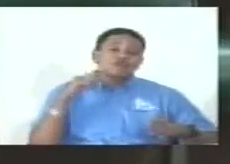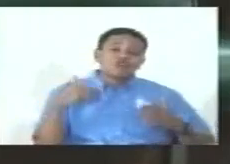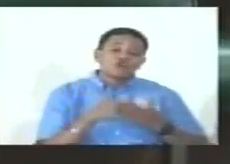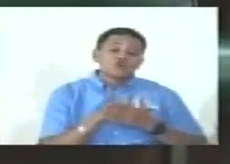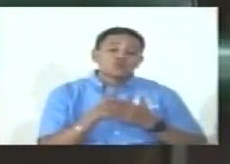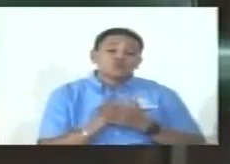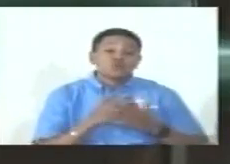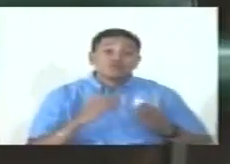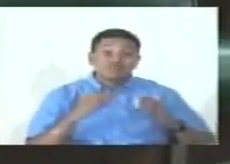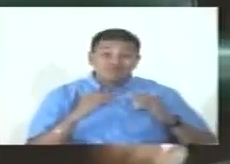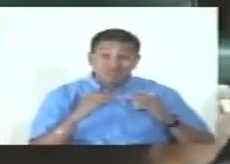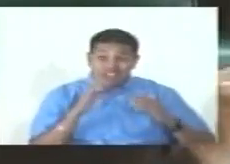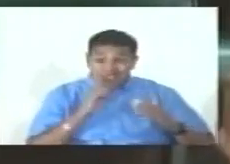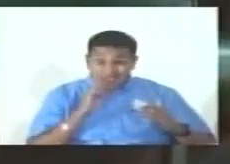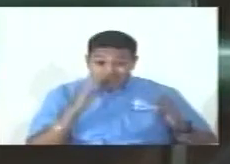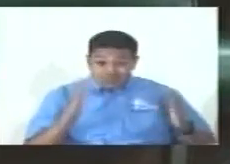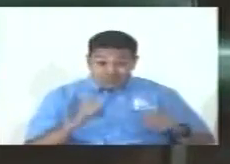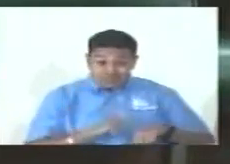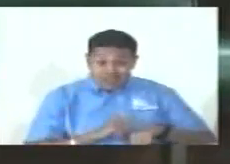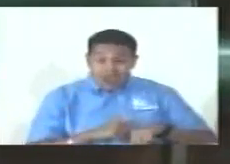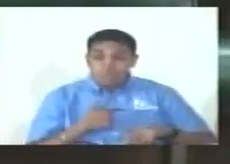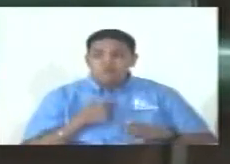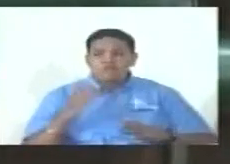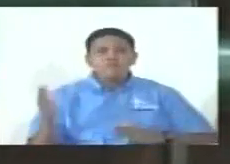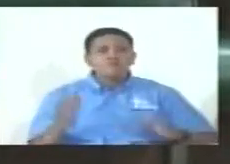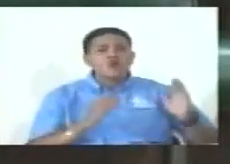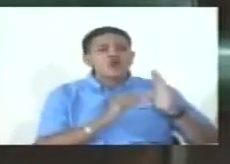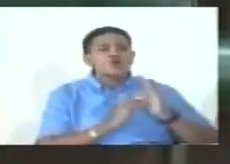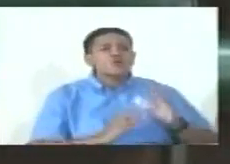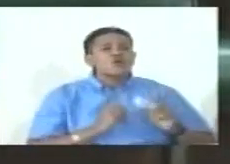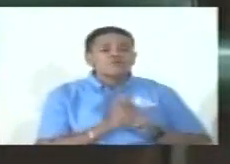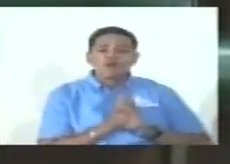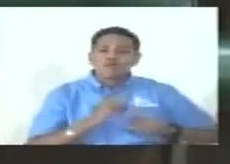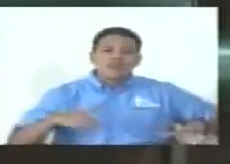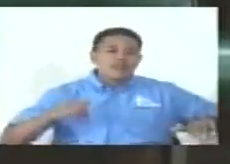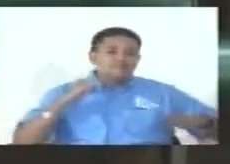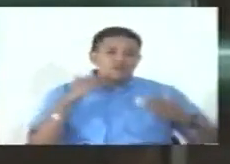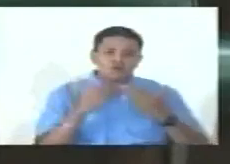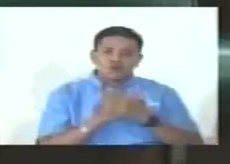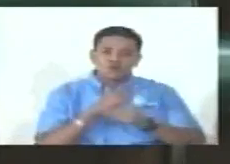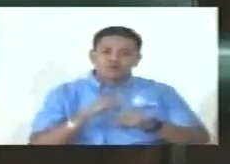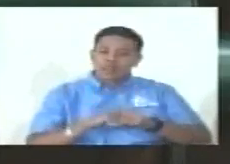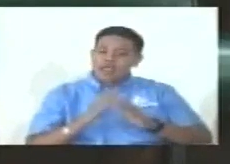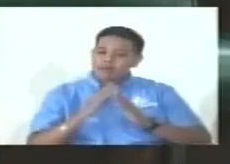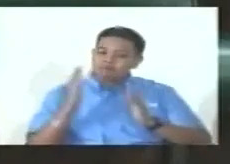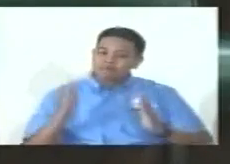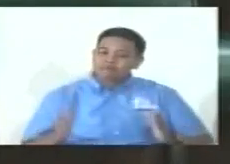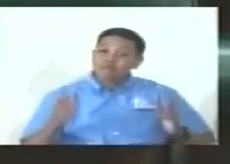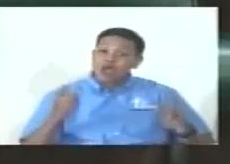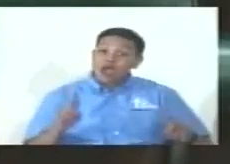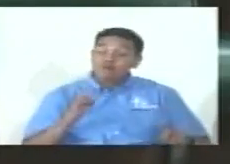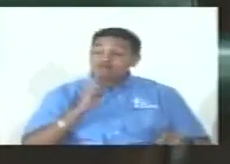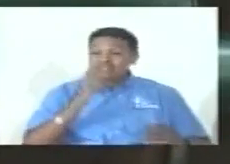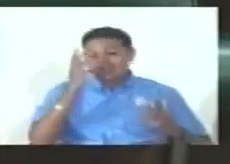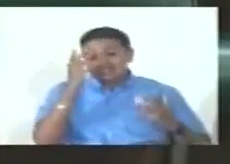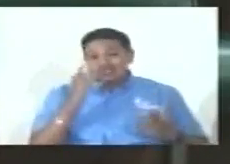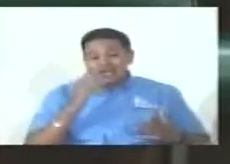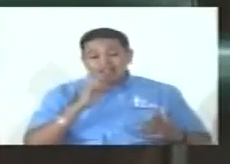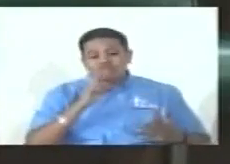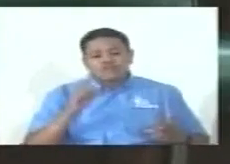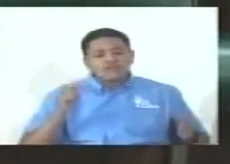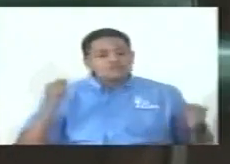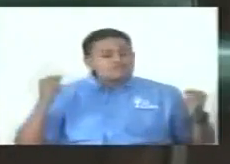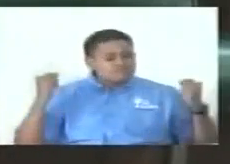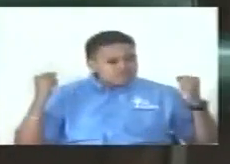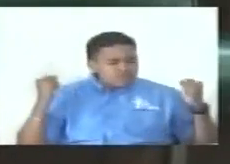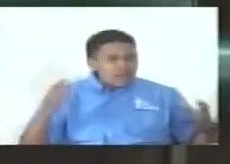age. We have not prepared our students properly for this new age. And sadly enough, there are a whole